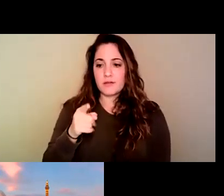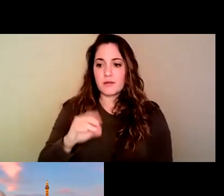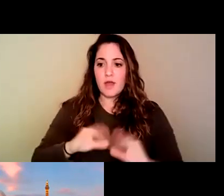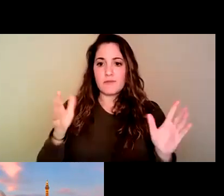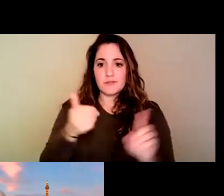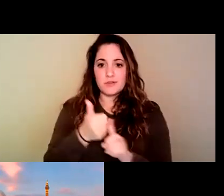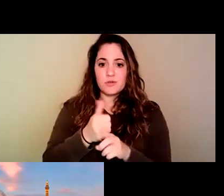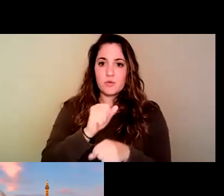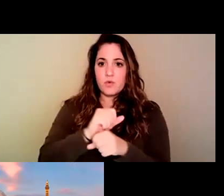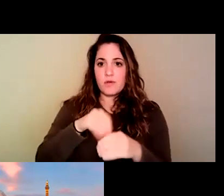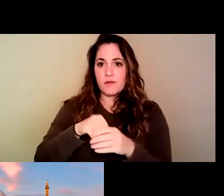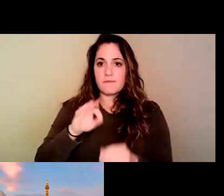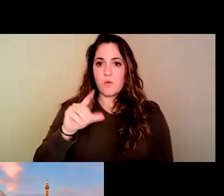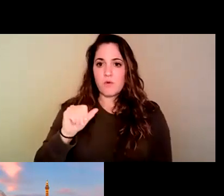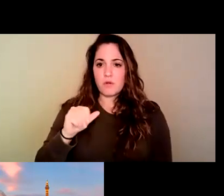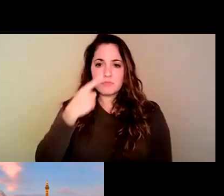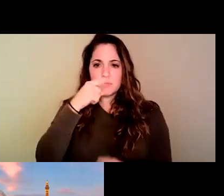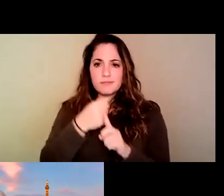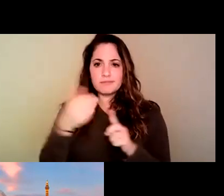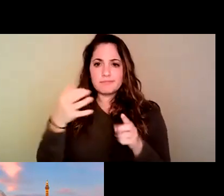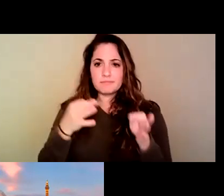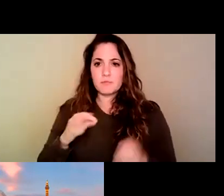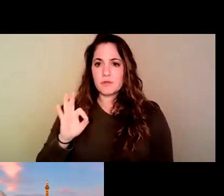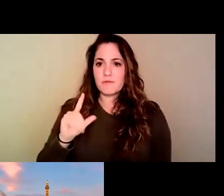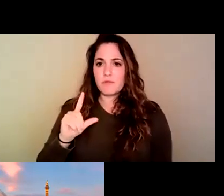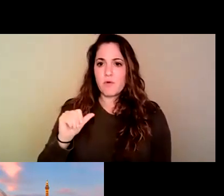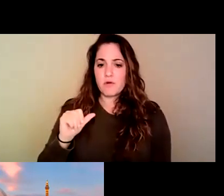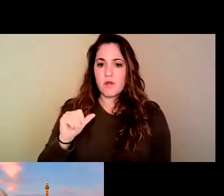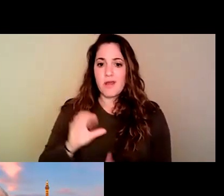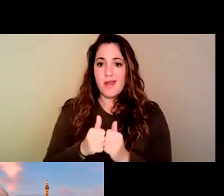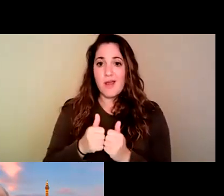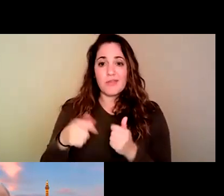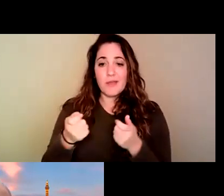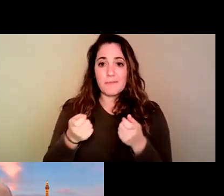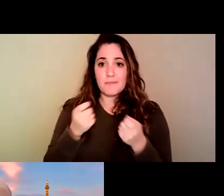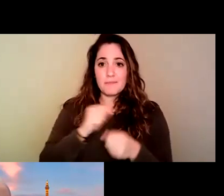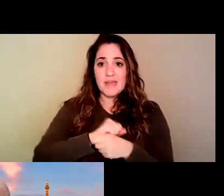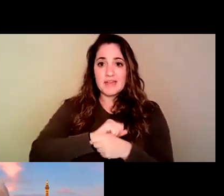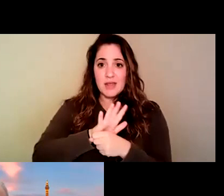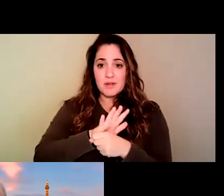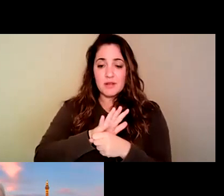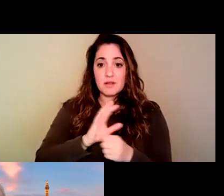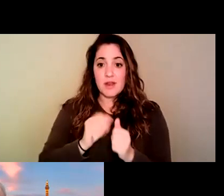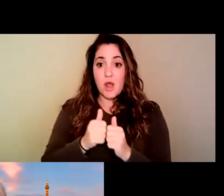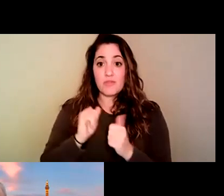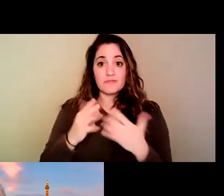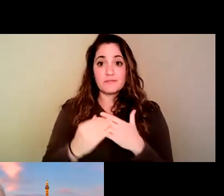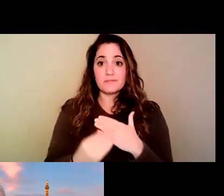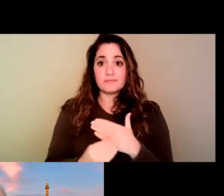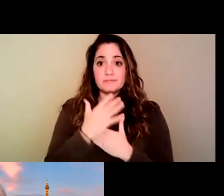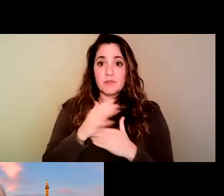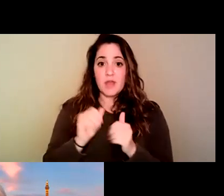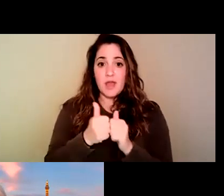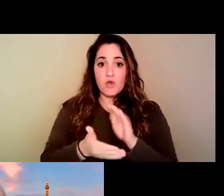Florida, and could you talk a little bit about sort of how Florida's maybe managed or handled the pandemic and how that's influenced how you've